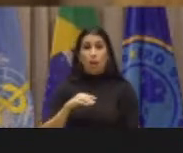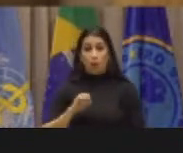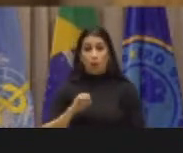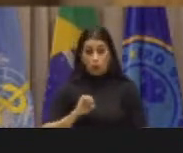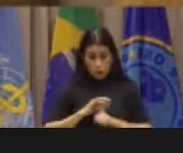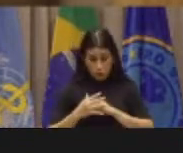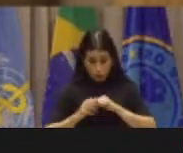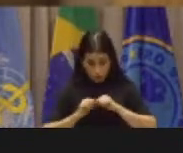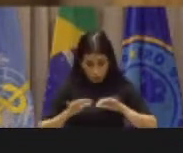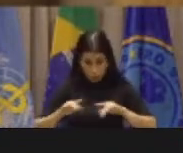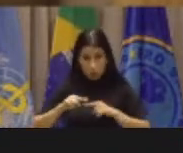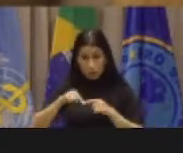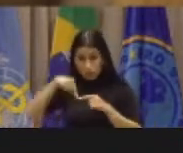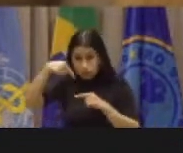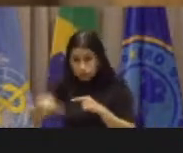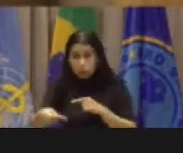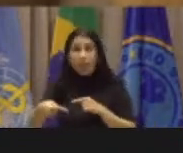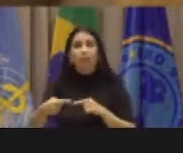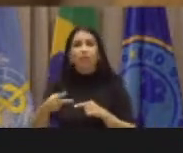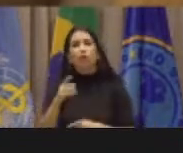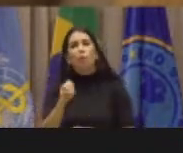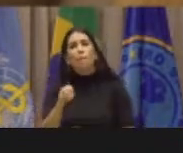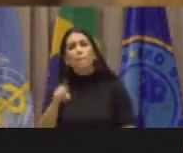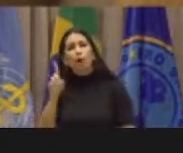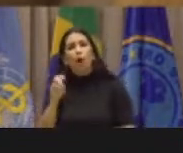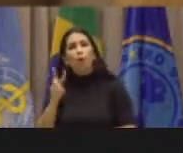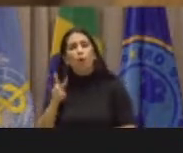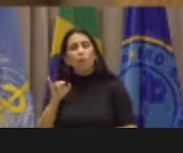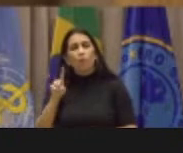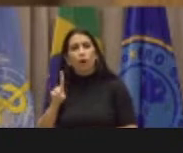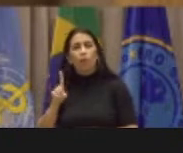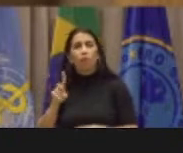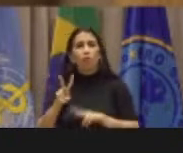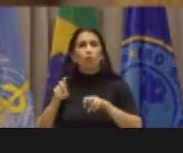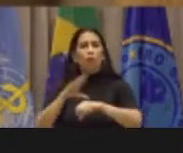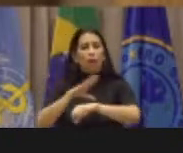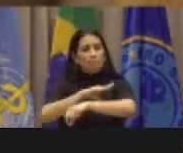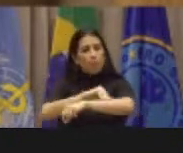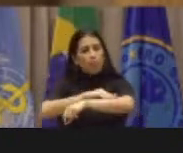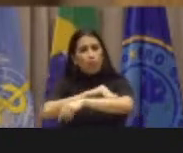most COVID phase, we would